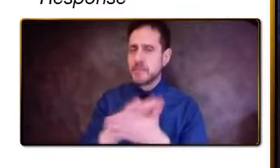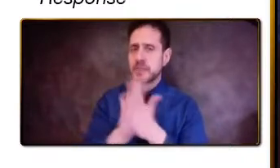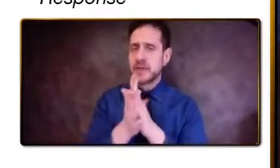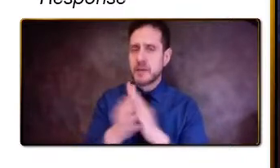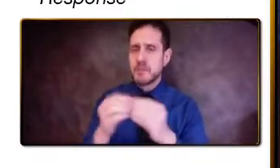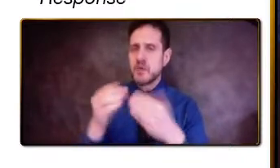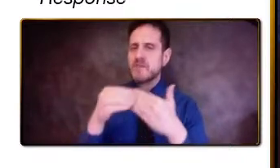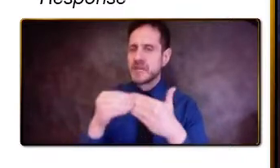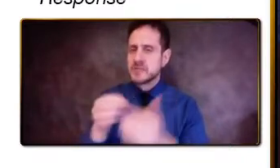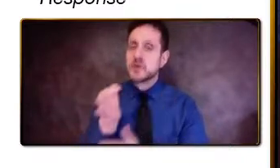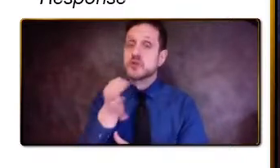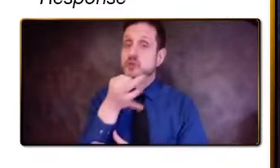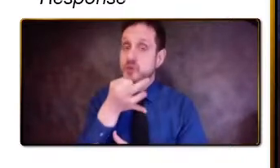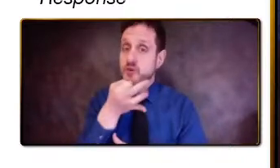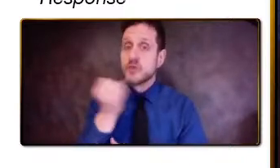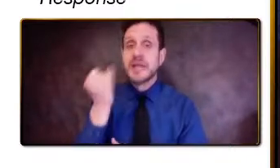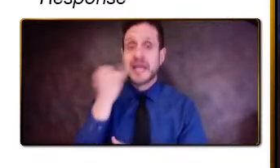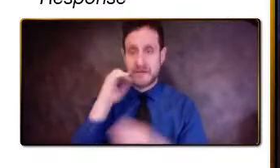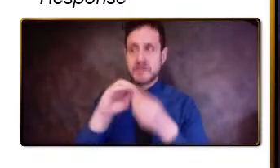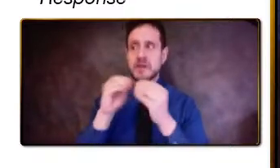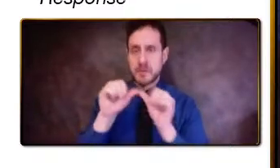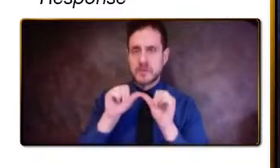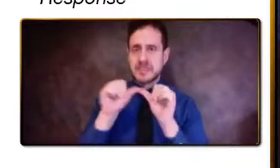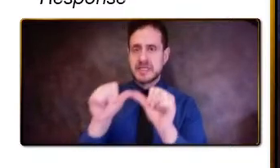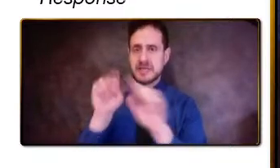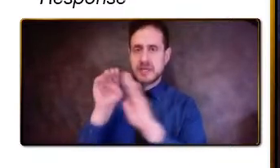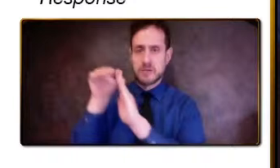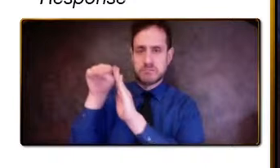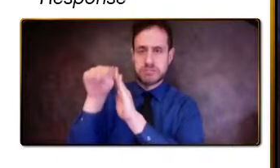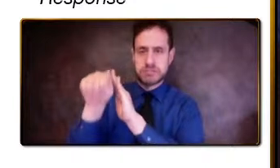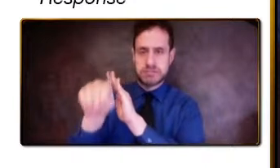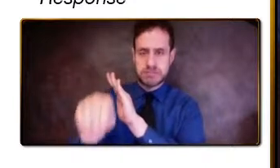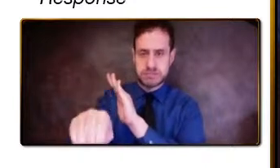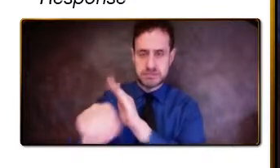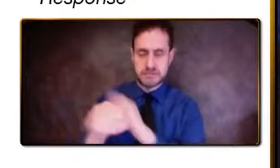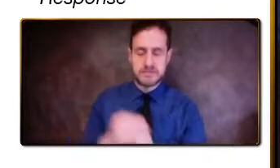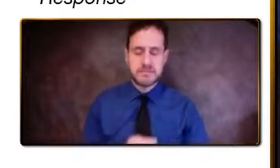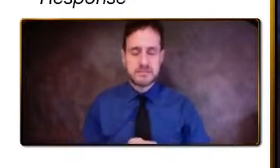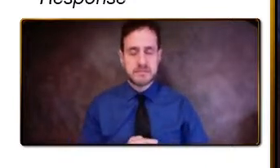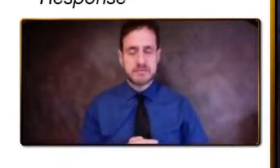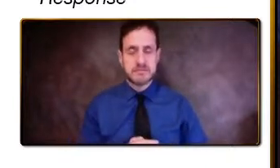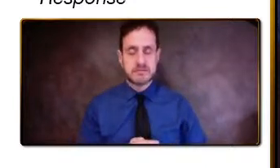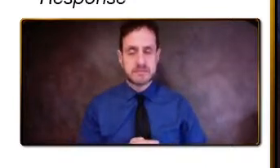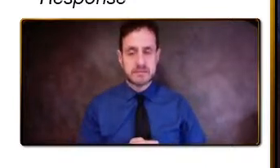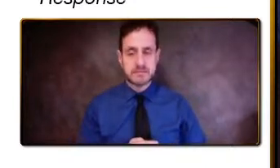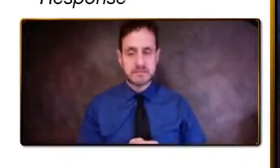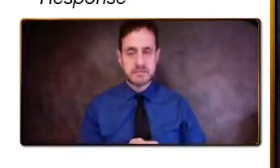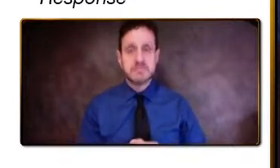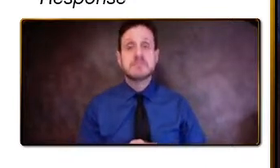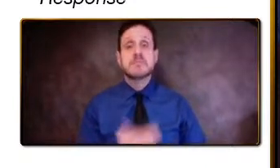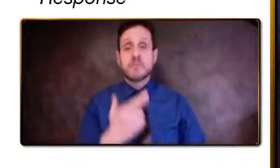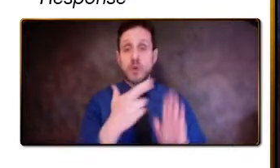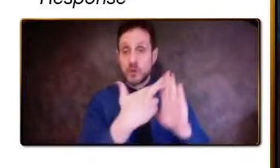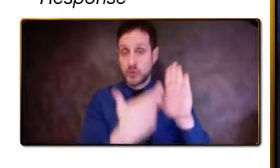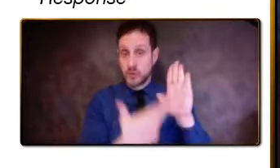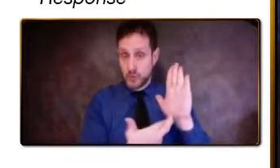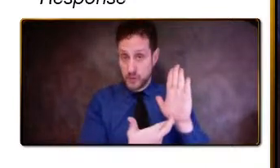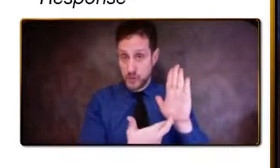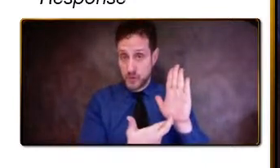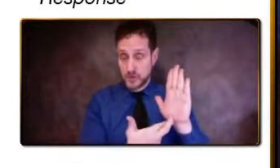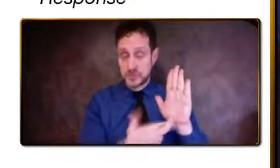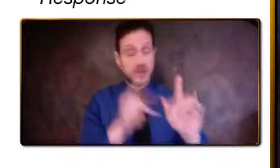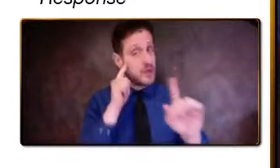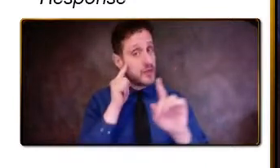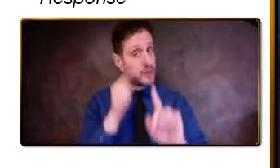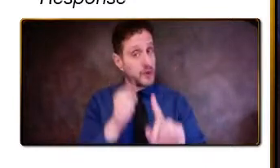days if current trends hold. Each of these tiers serves as a way to ensure that we